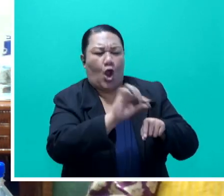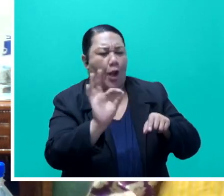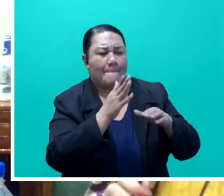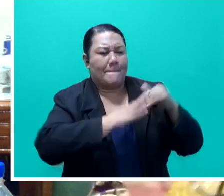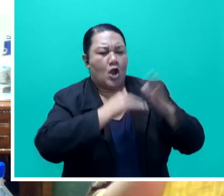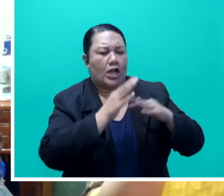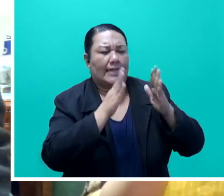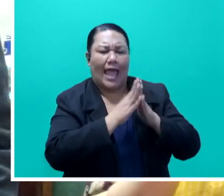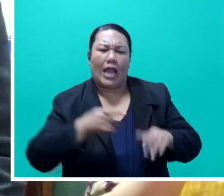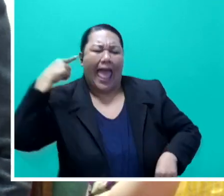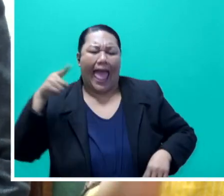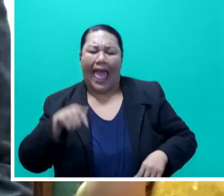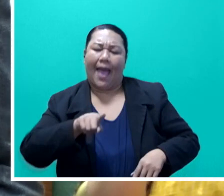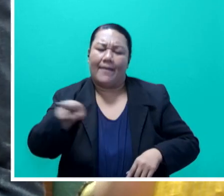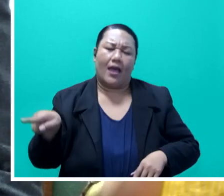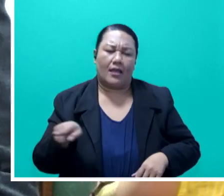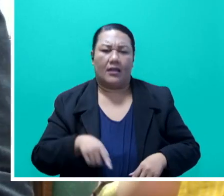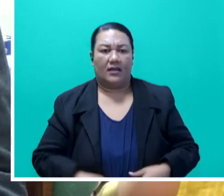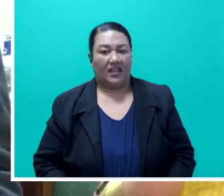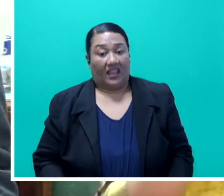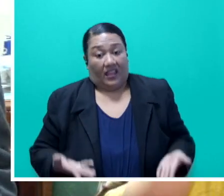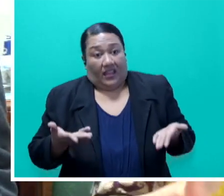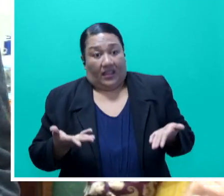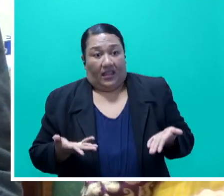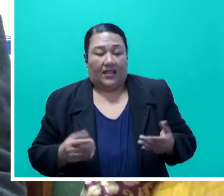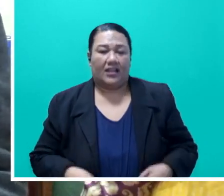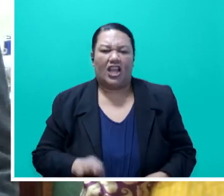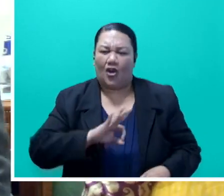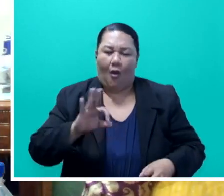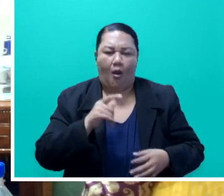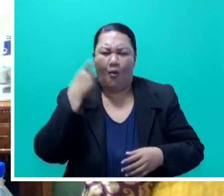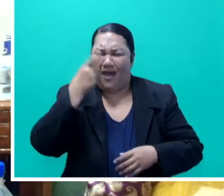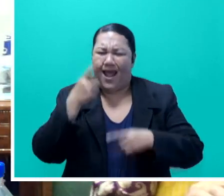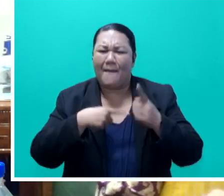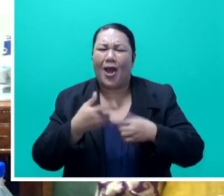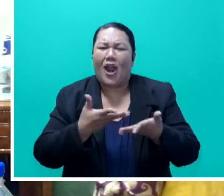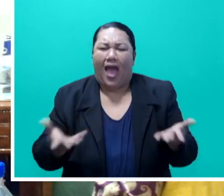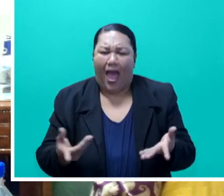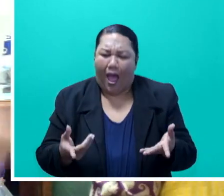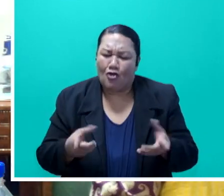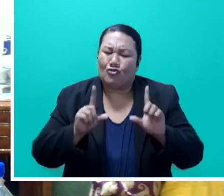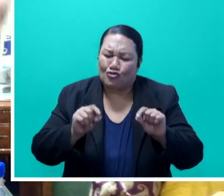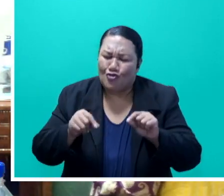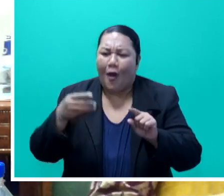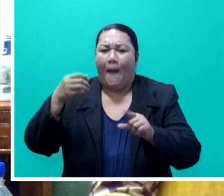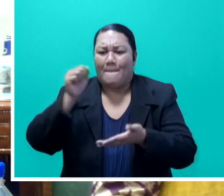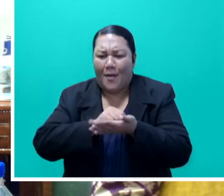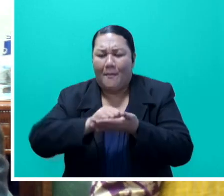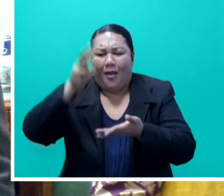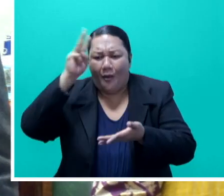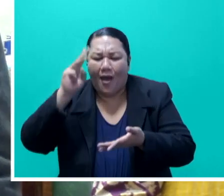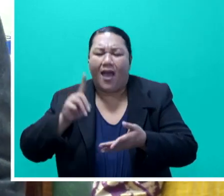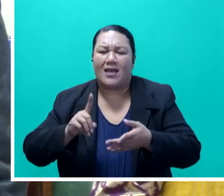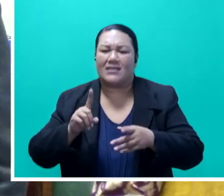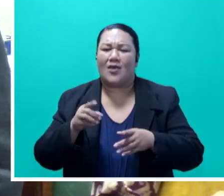Speaker, sir, they don't understand the fundamentals of running a government. You have to divert the funds. We had only 1 cyclone in the